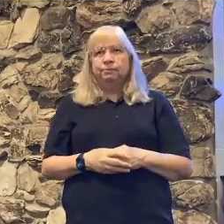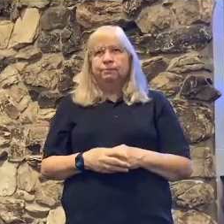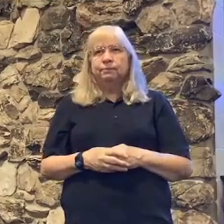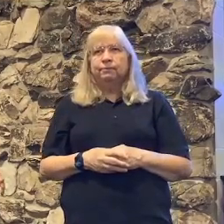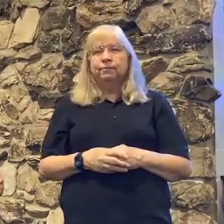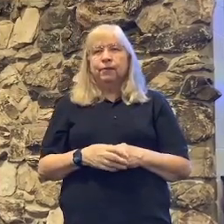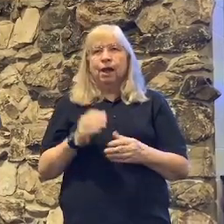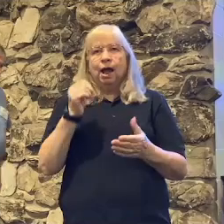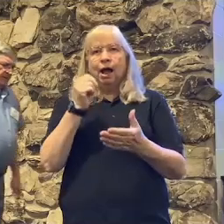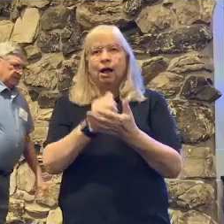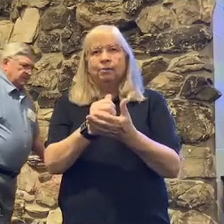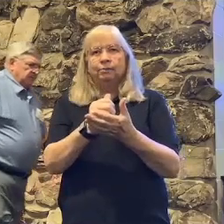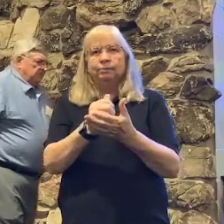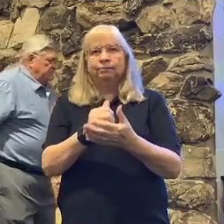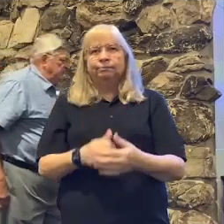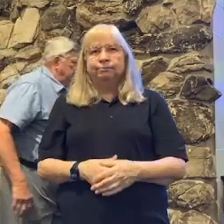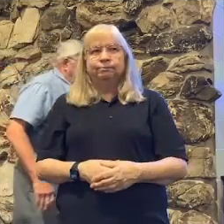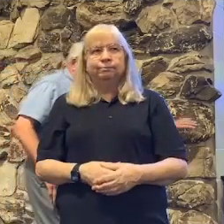Amen.